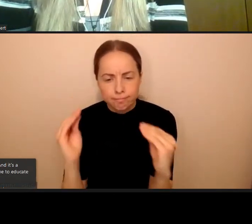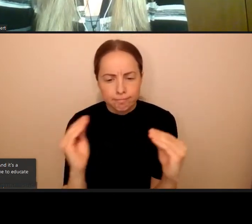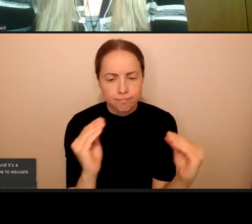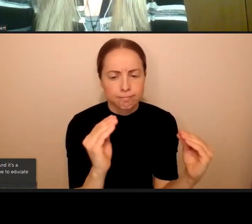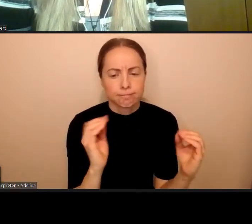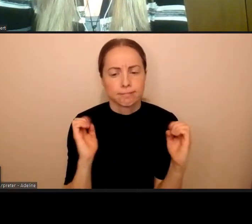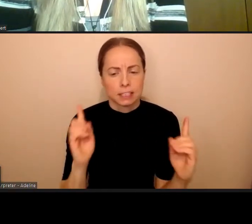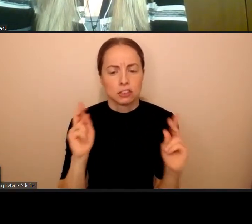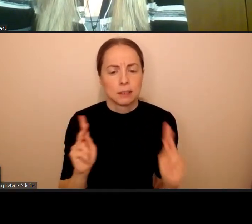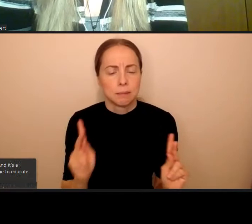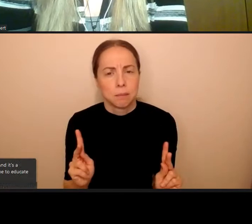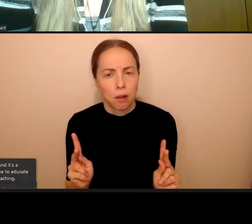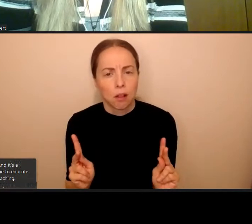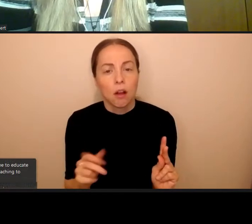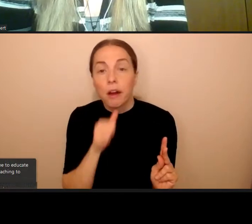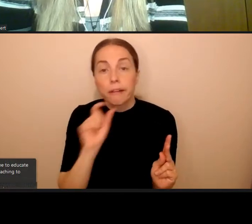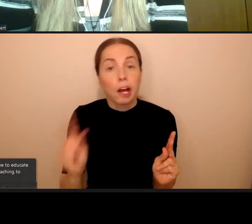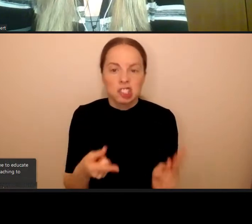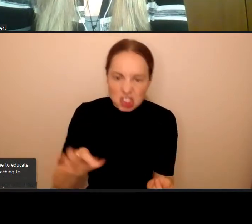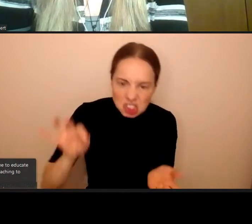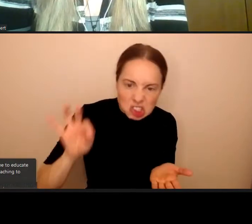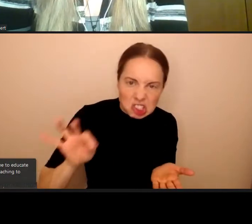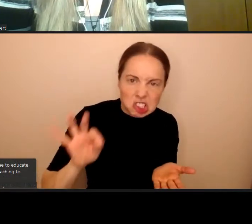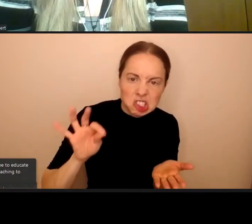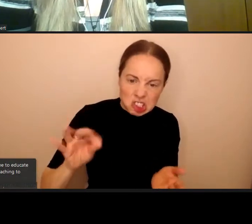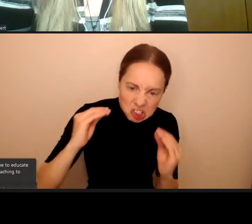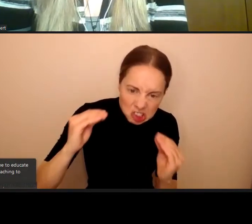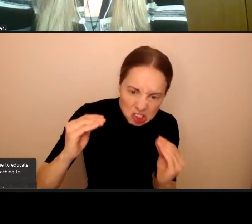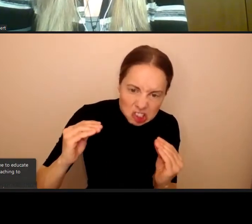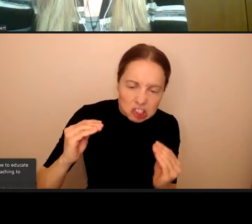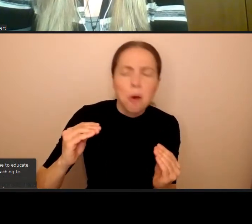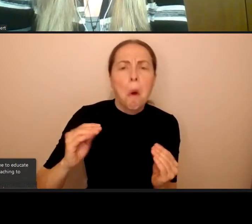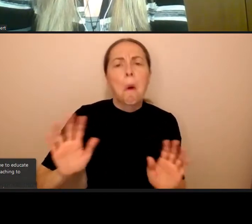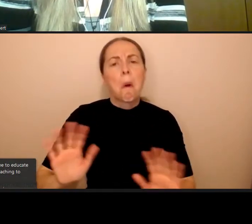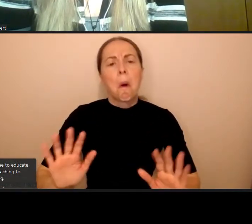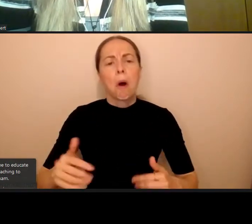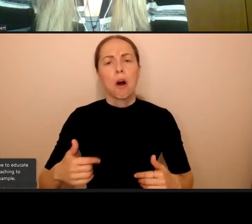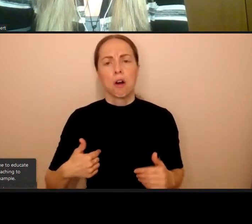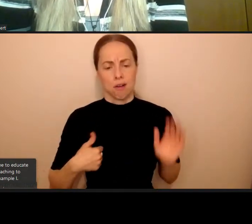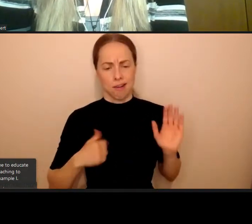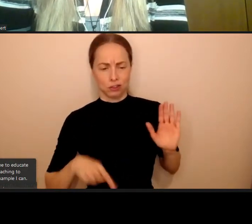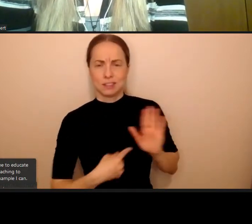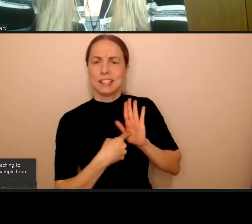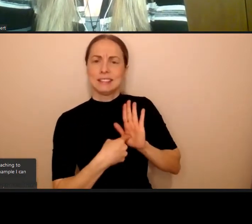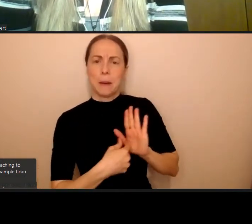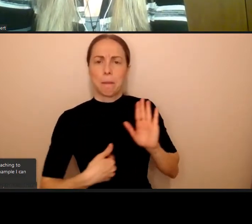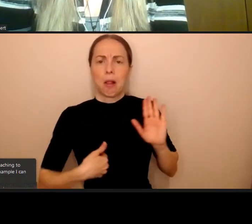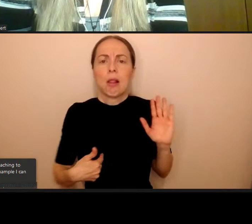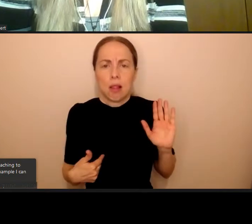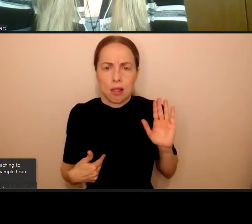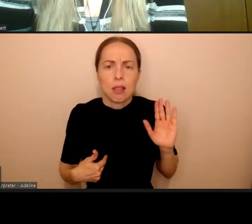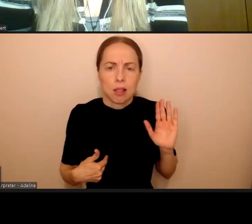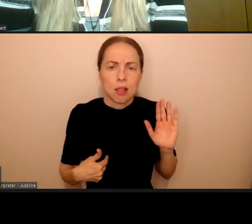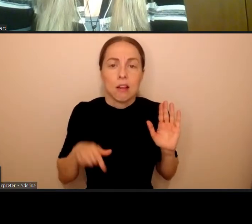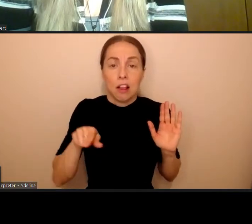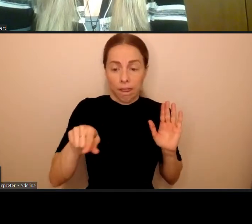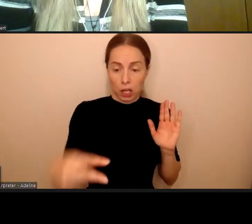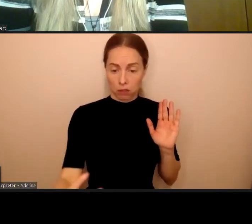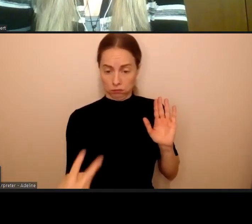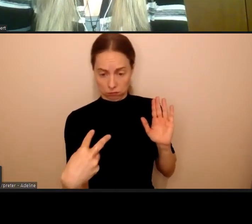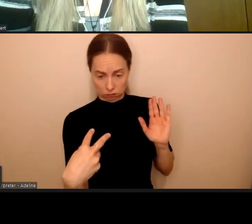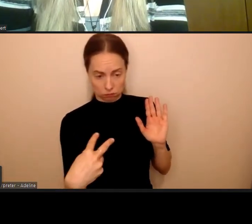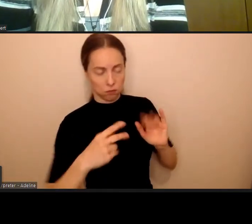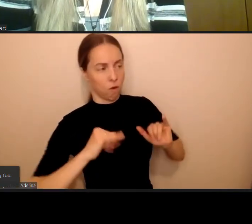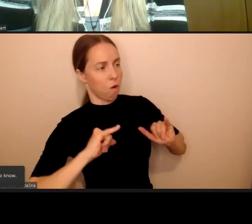so much by just preaching to them, but by just trying to be the example I can and let them learn from